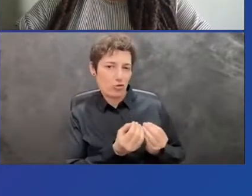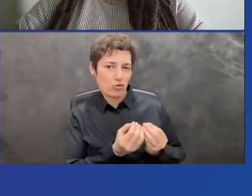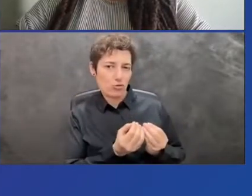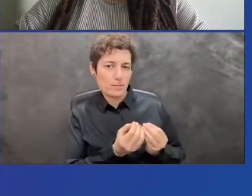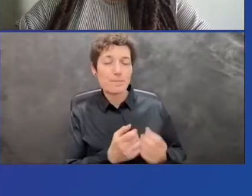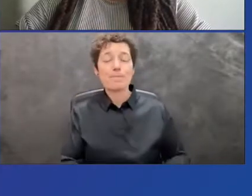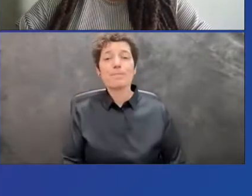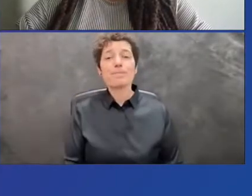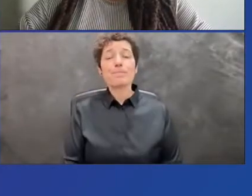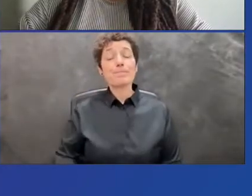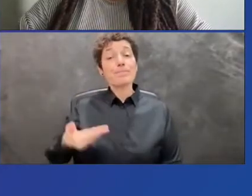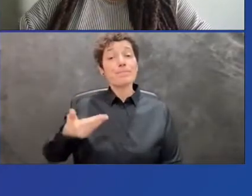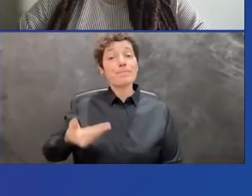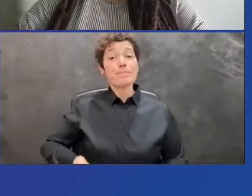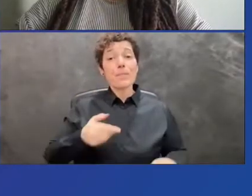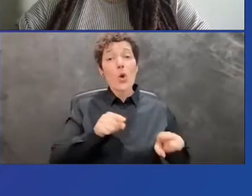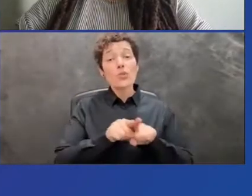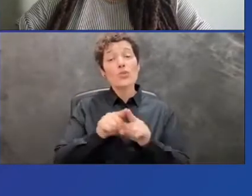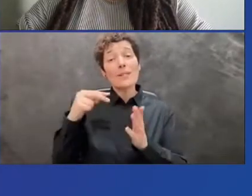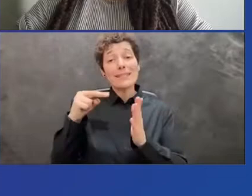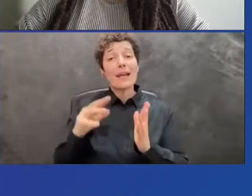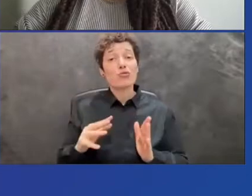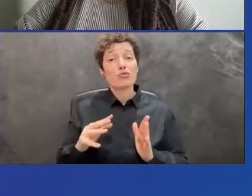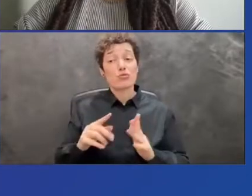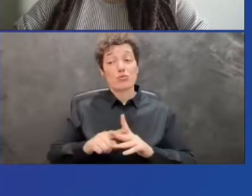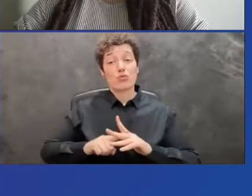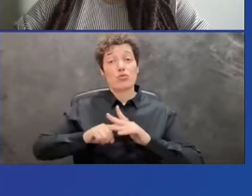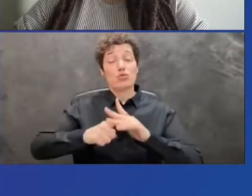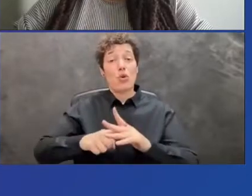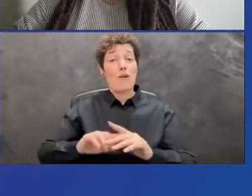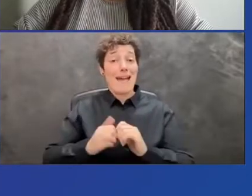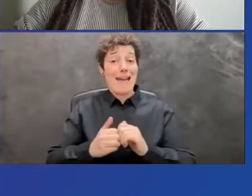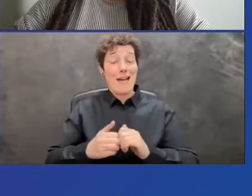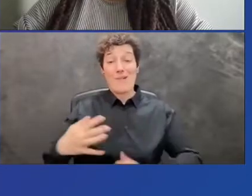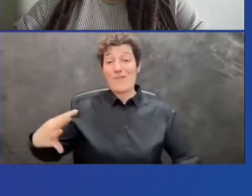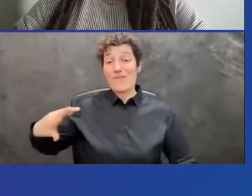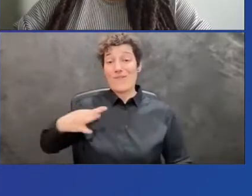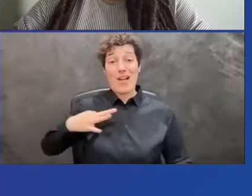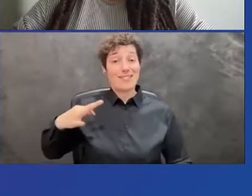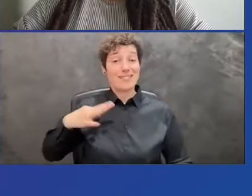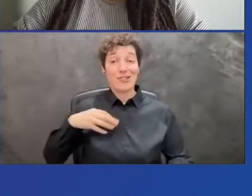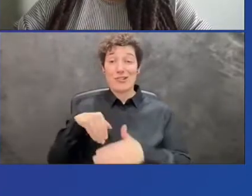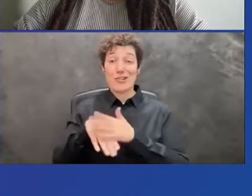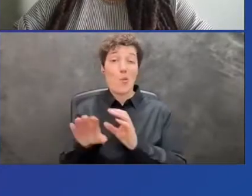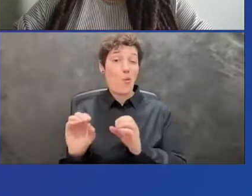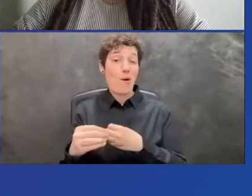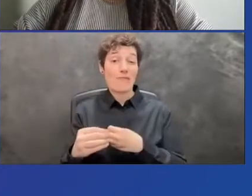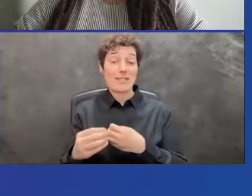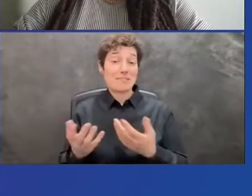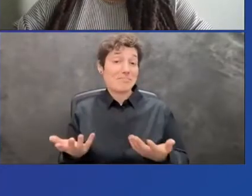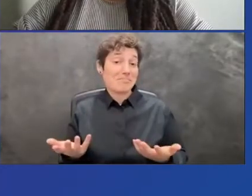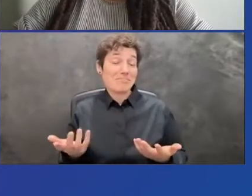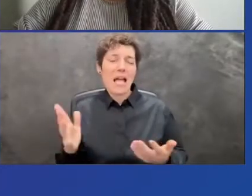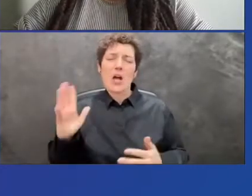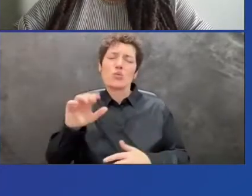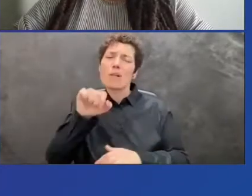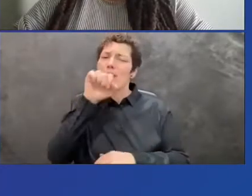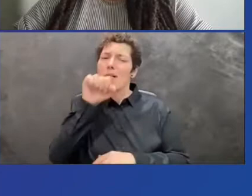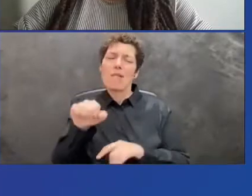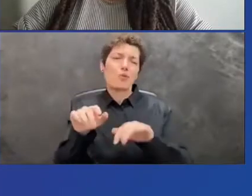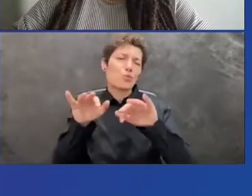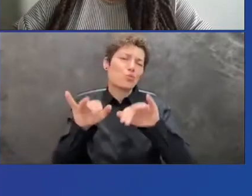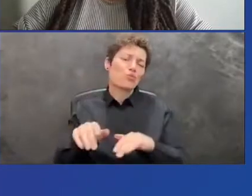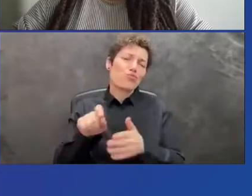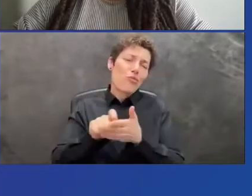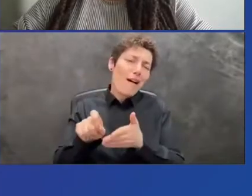dancer, I started off just volunteering in the office. And I used to really love to write. I used to write a